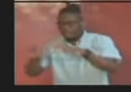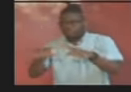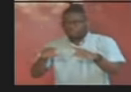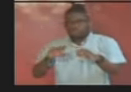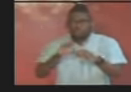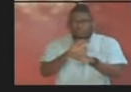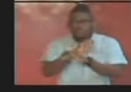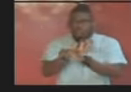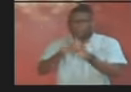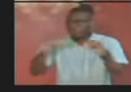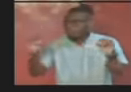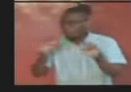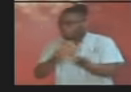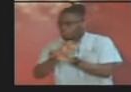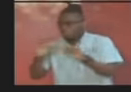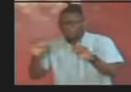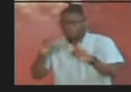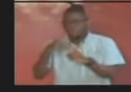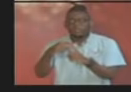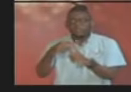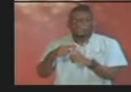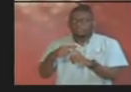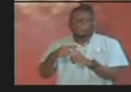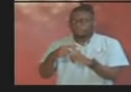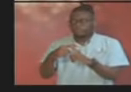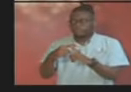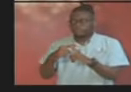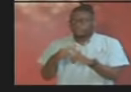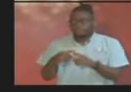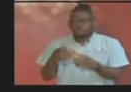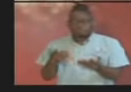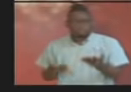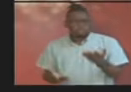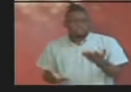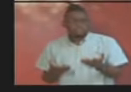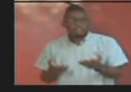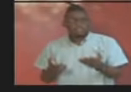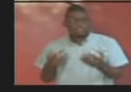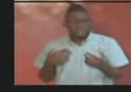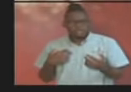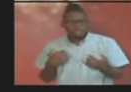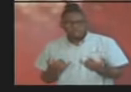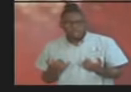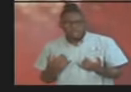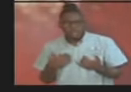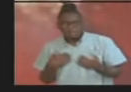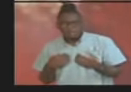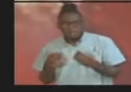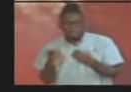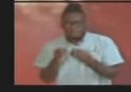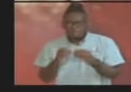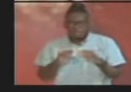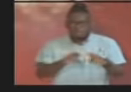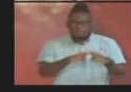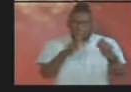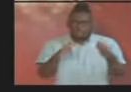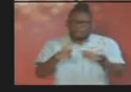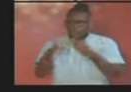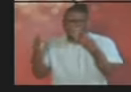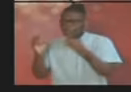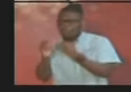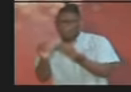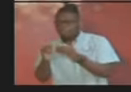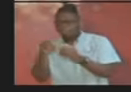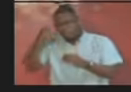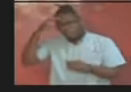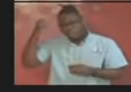made for us to have some rollback measures there, given the number of samples and no positive cases? And my